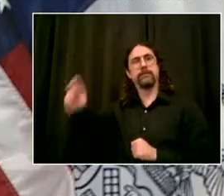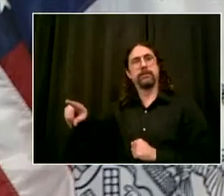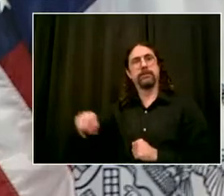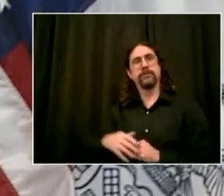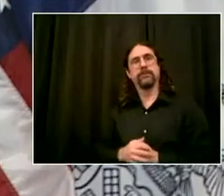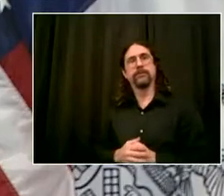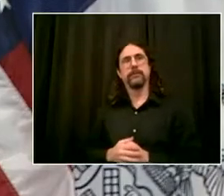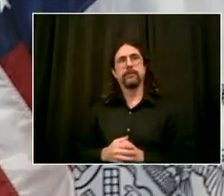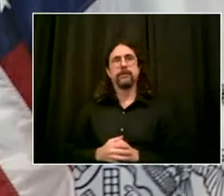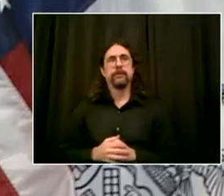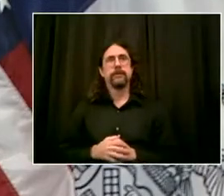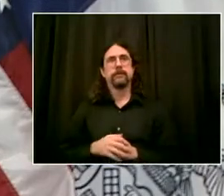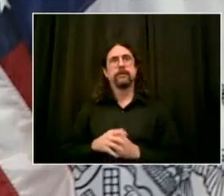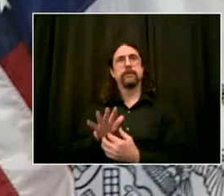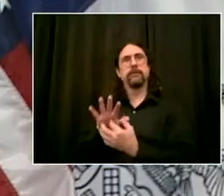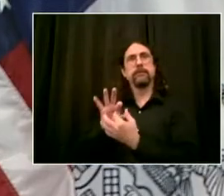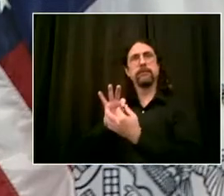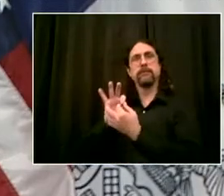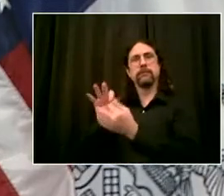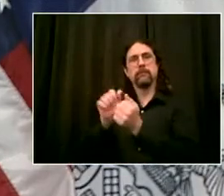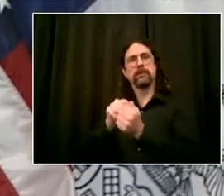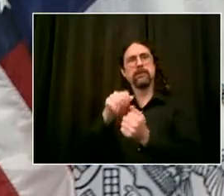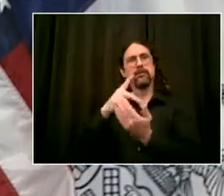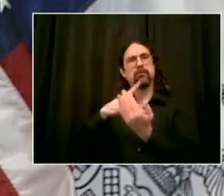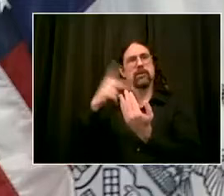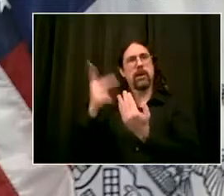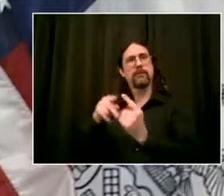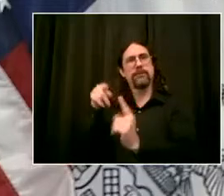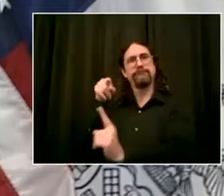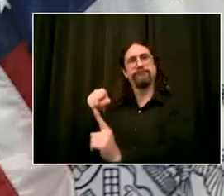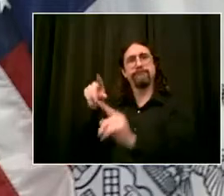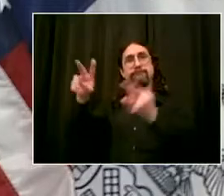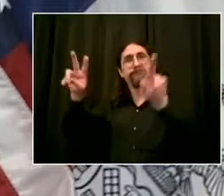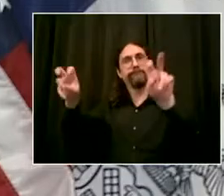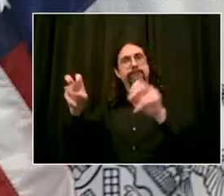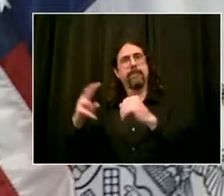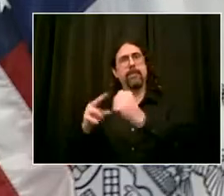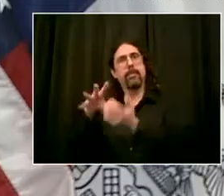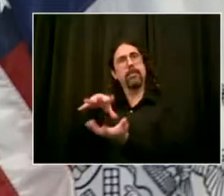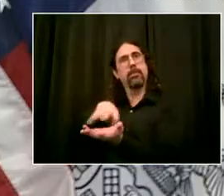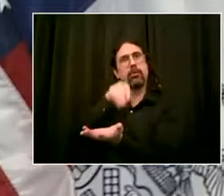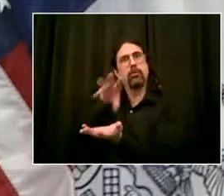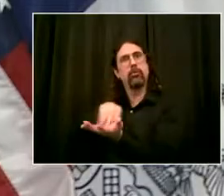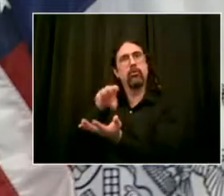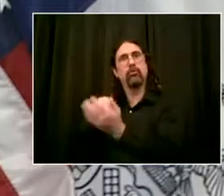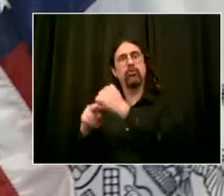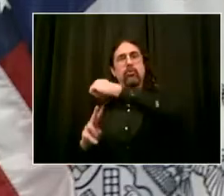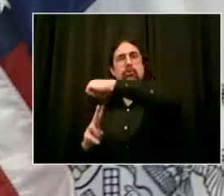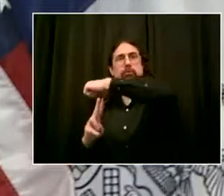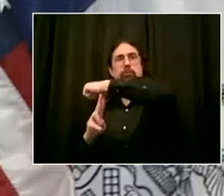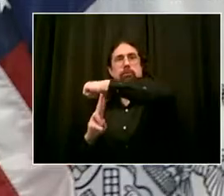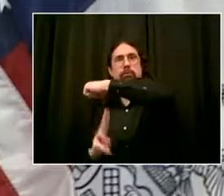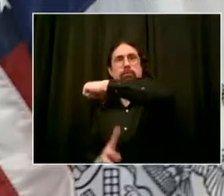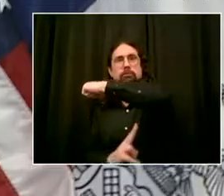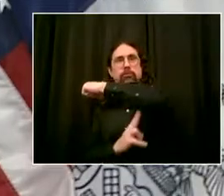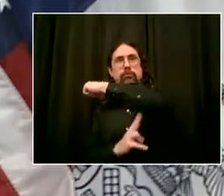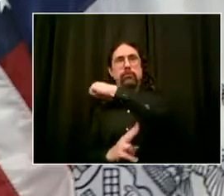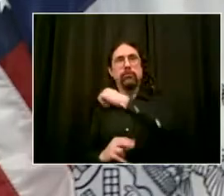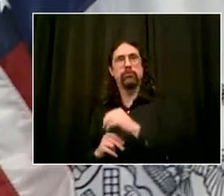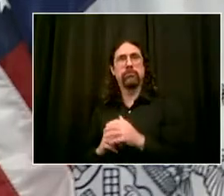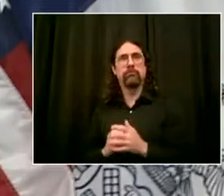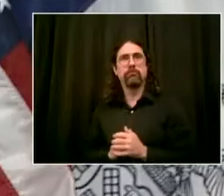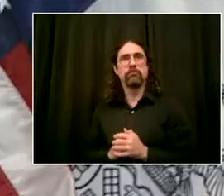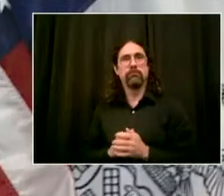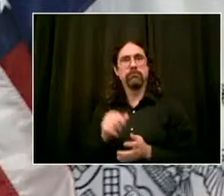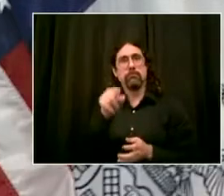the hours and locations can be inconvenient and then there I believe there was a report in CBS uh today that kids with disabilities are being turned away